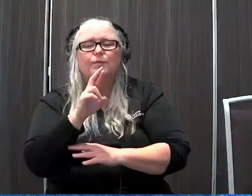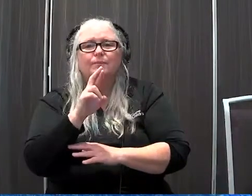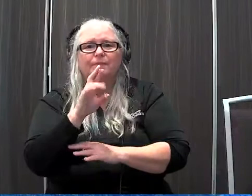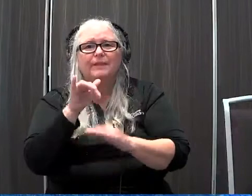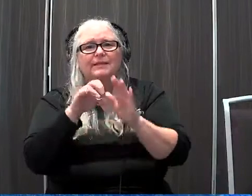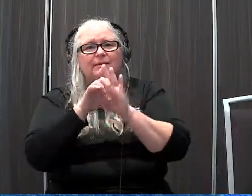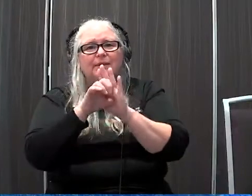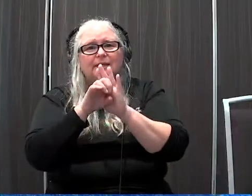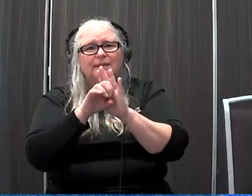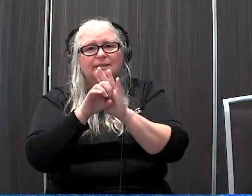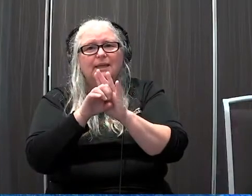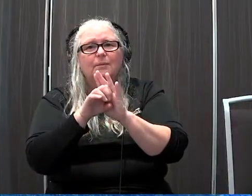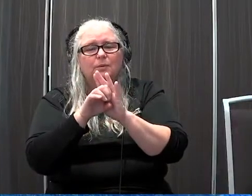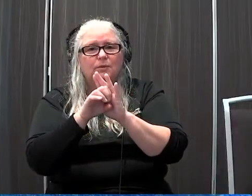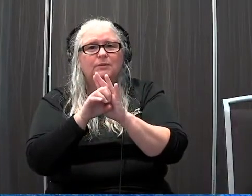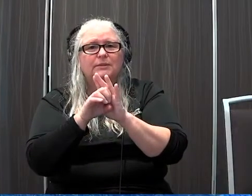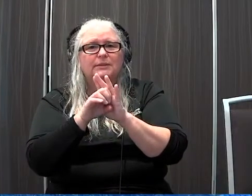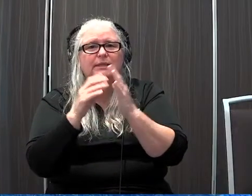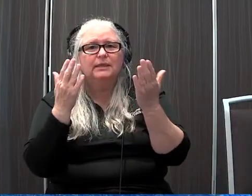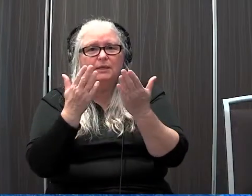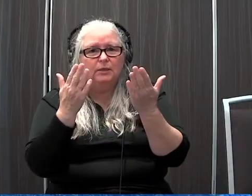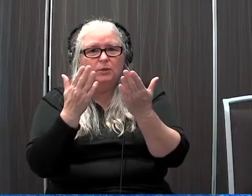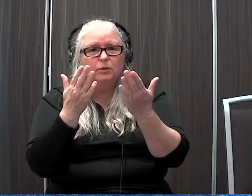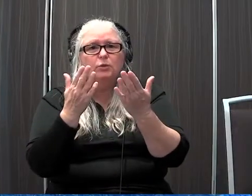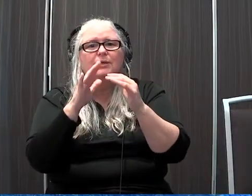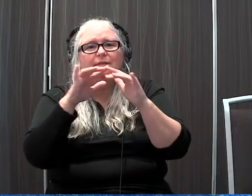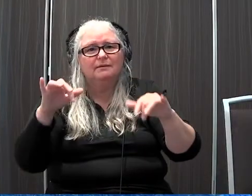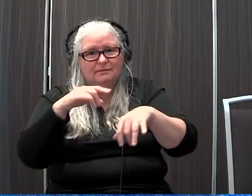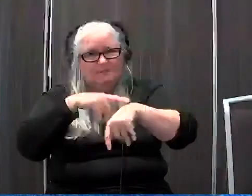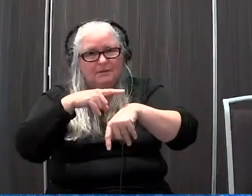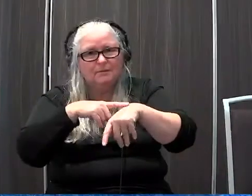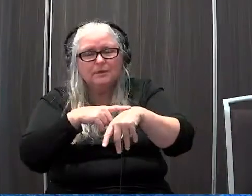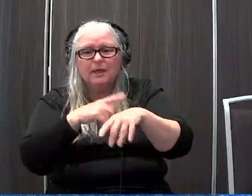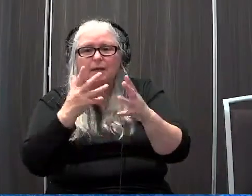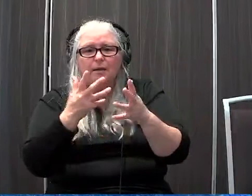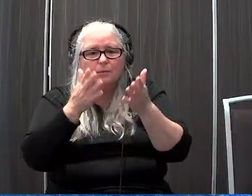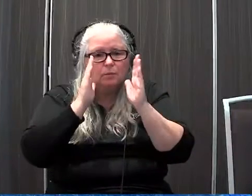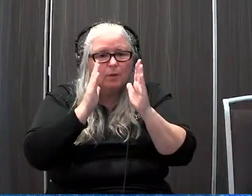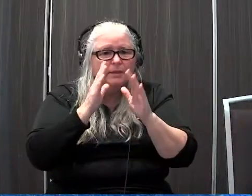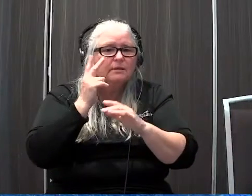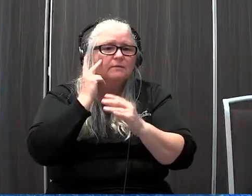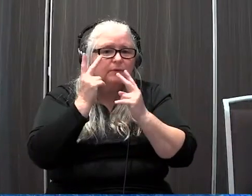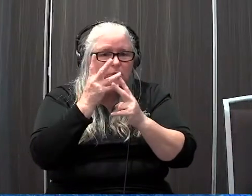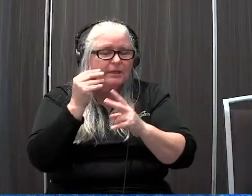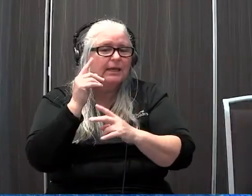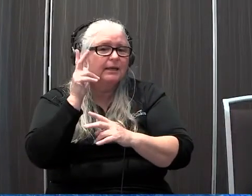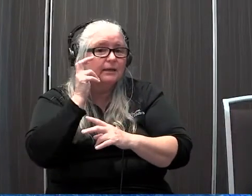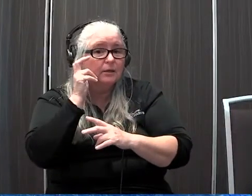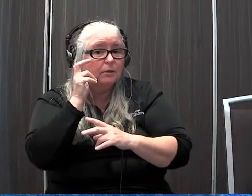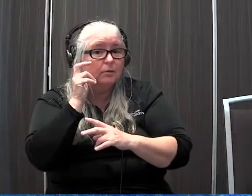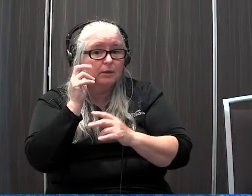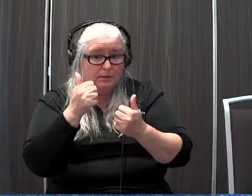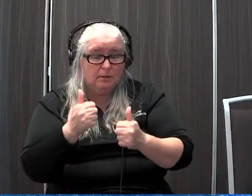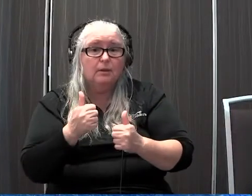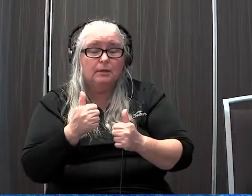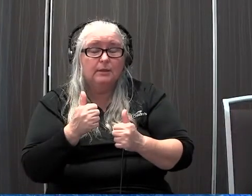examples of strategies and accommodations here are to simultaneously address the impact of vision and hearing loss, and